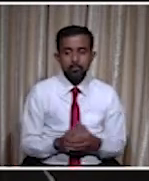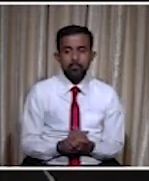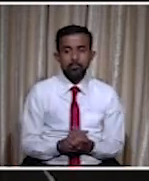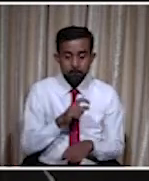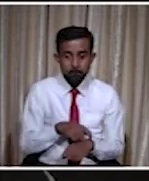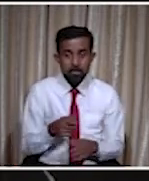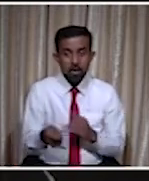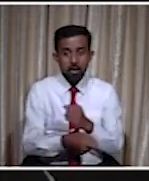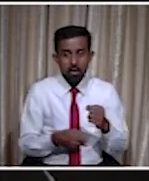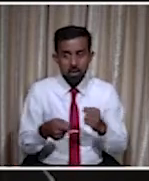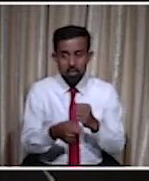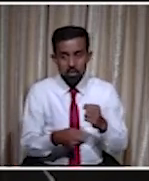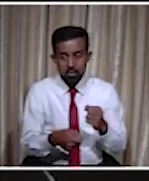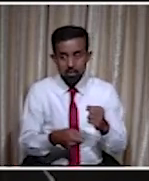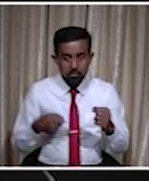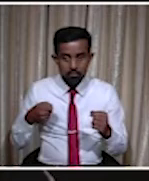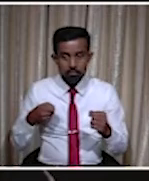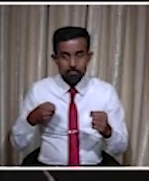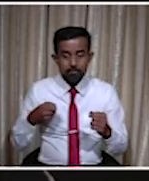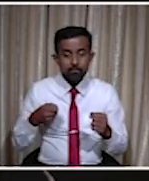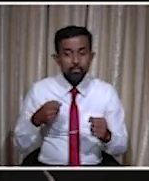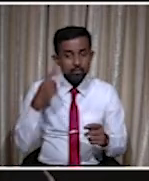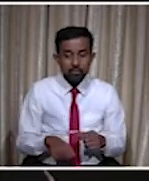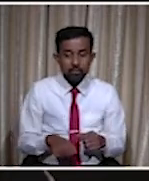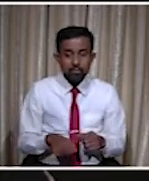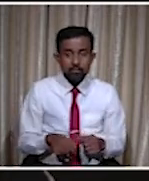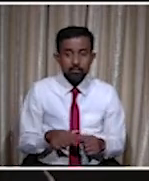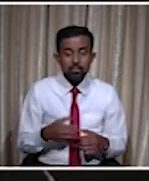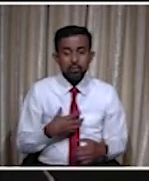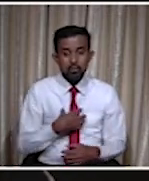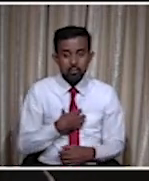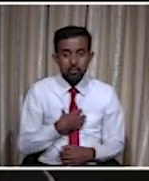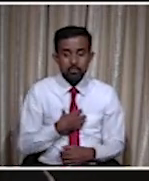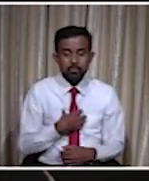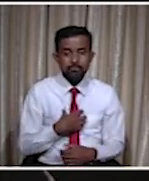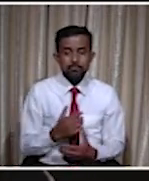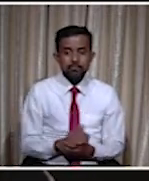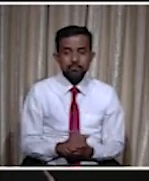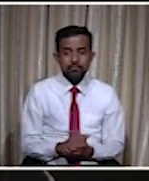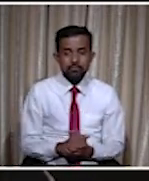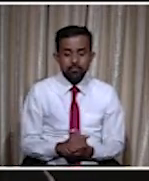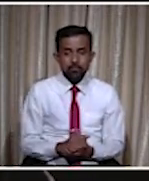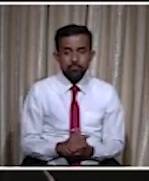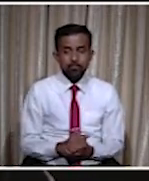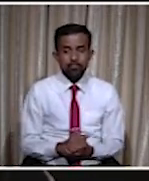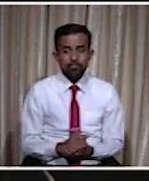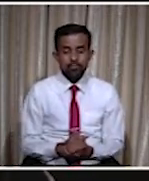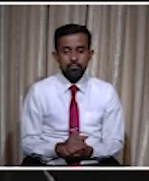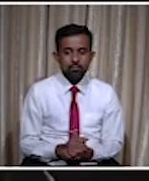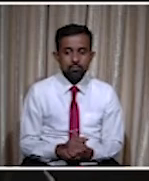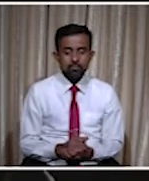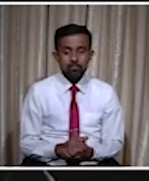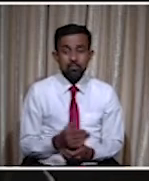Now, I was in the eastern province a few days ago. Now, the harvest is on in those